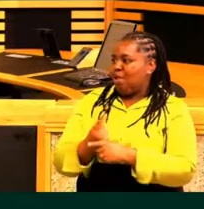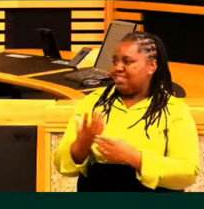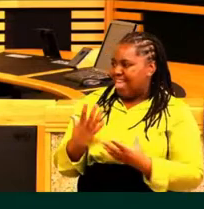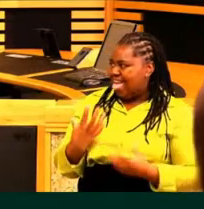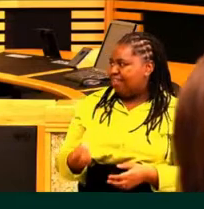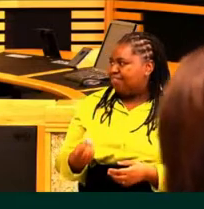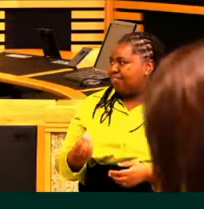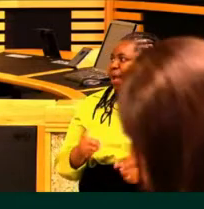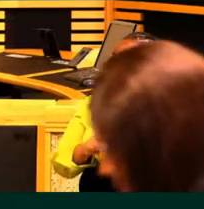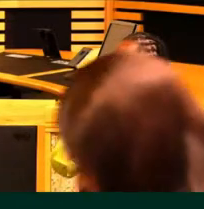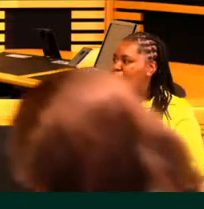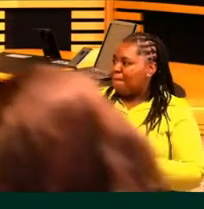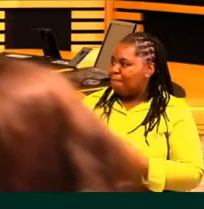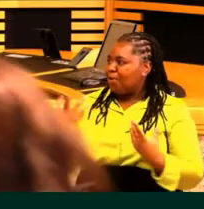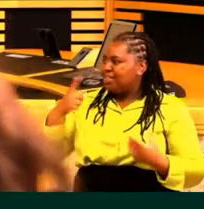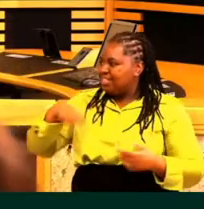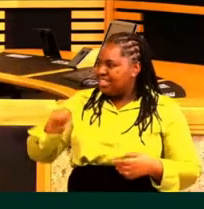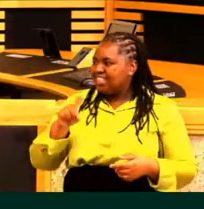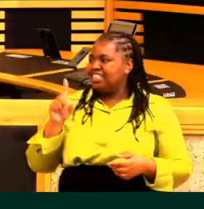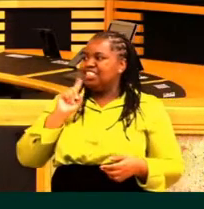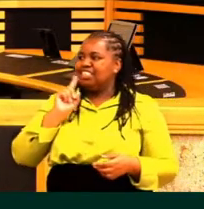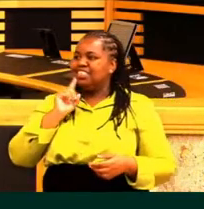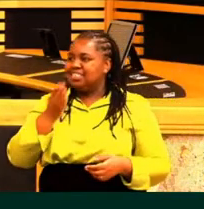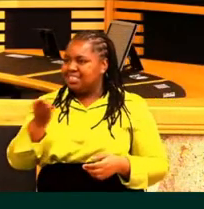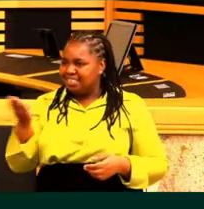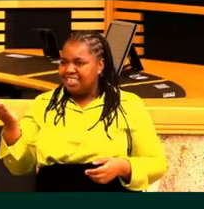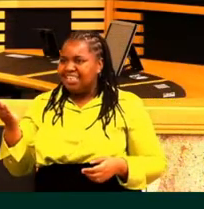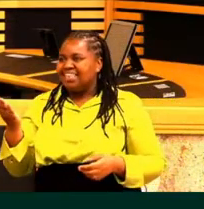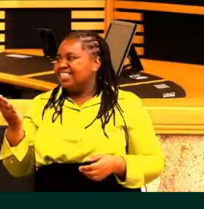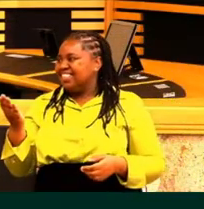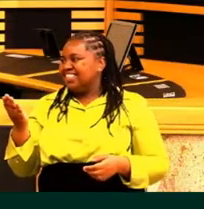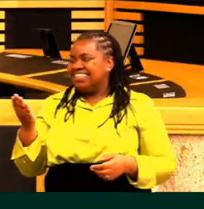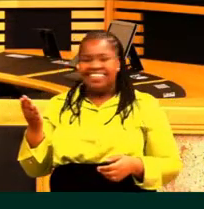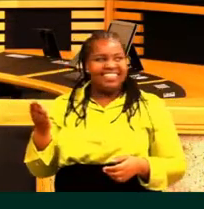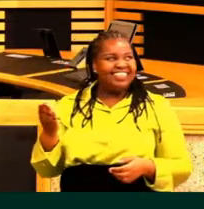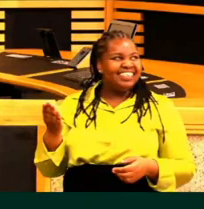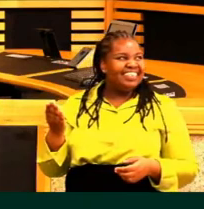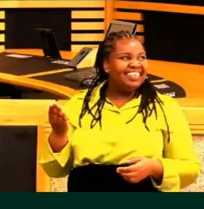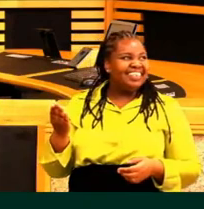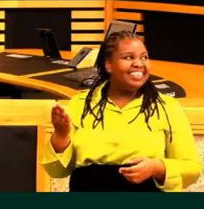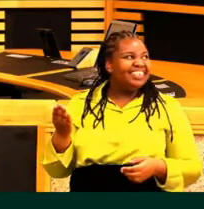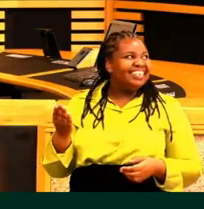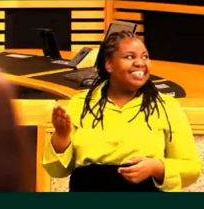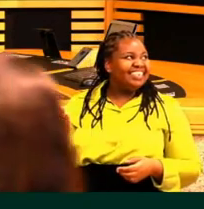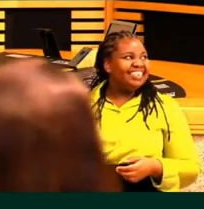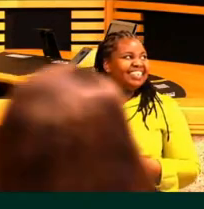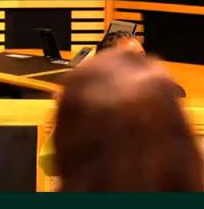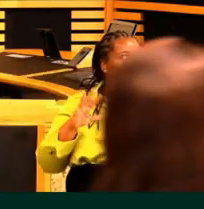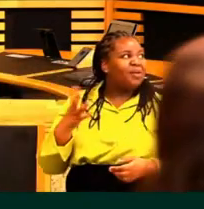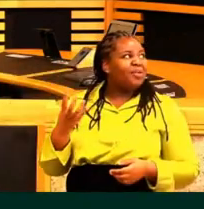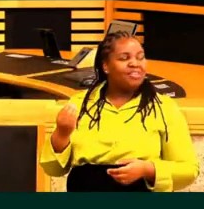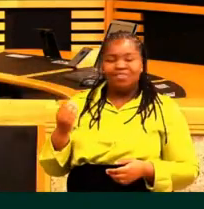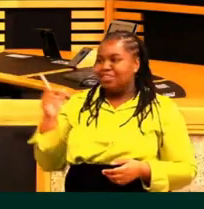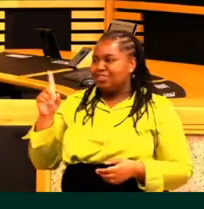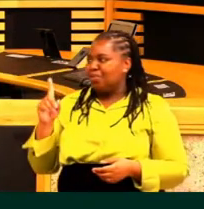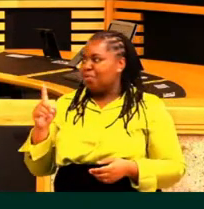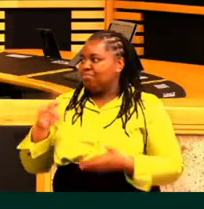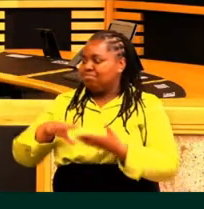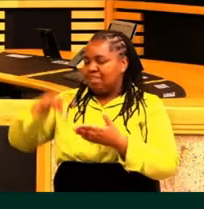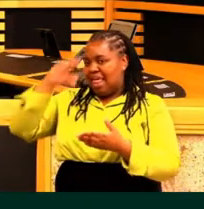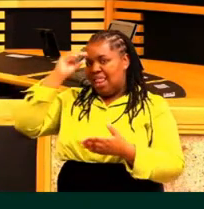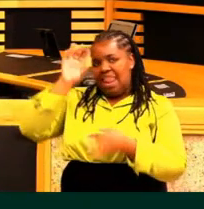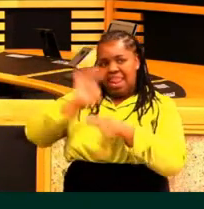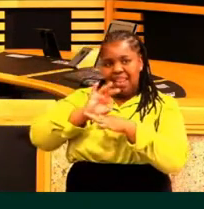so most of these teachers as well besides having to besides having to draw a place in